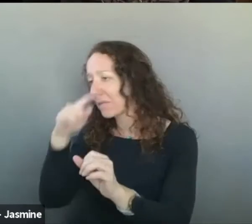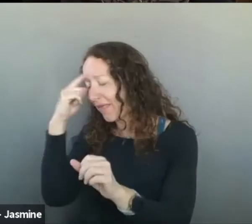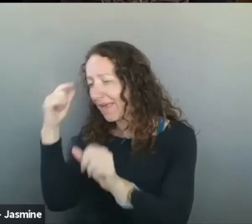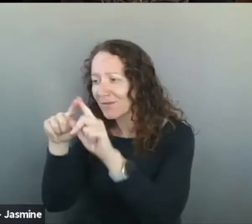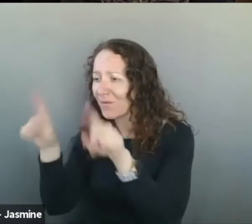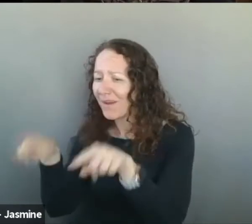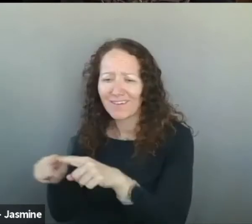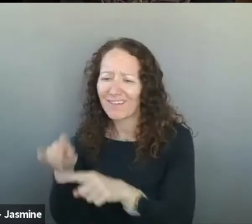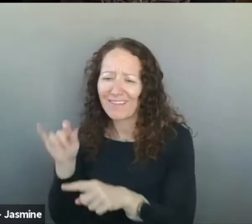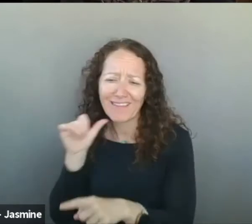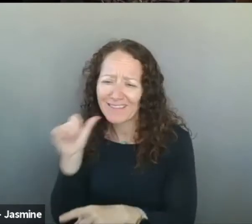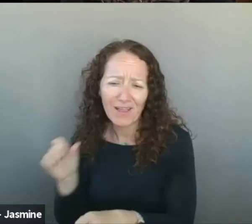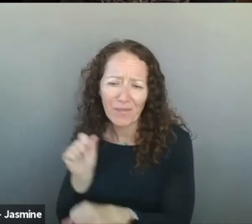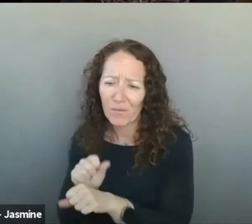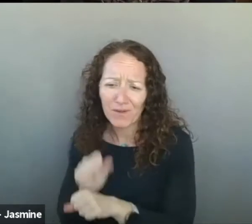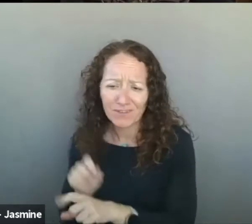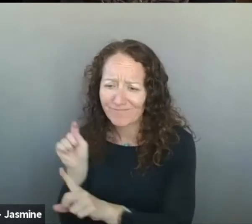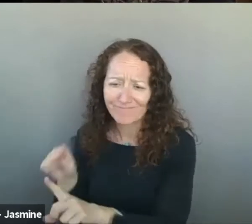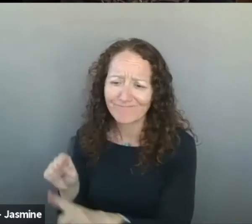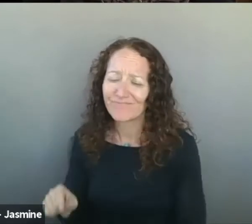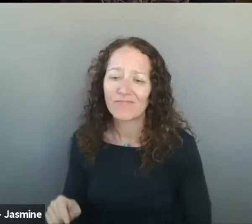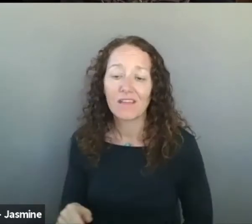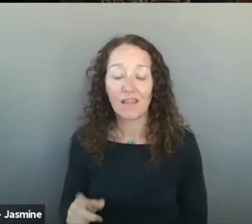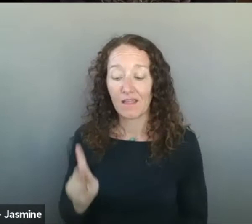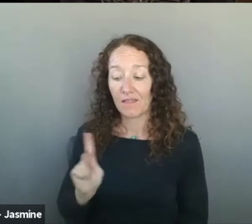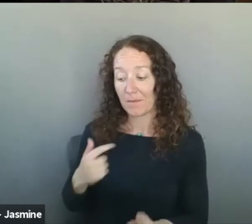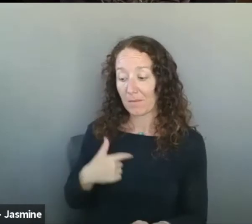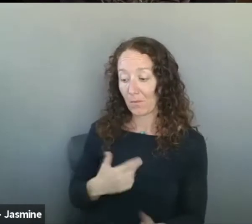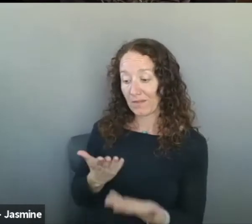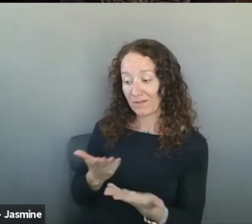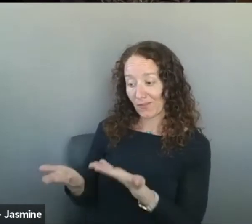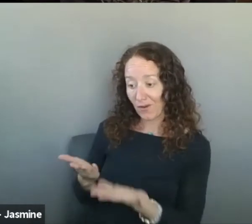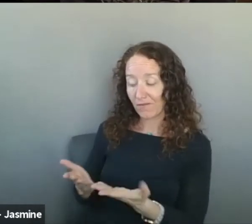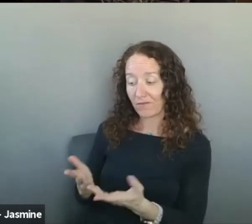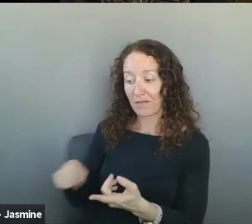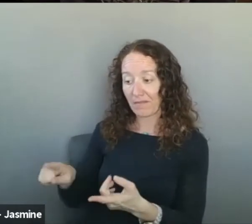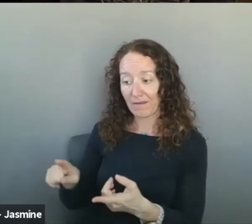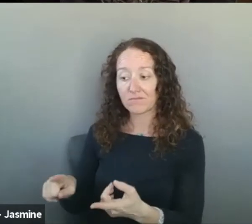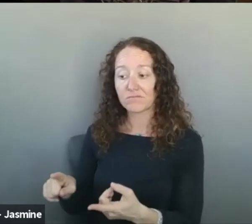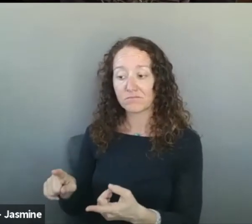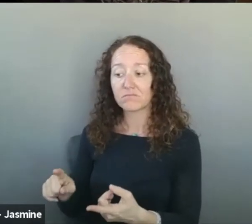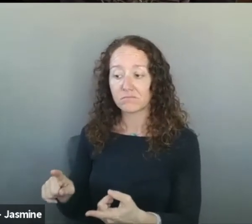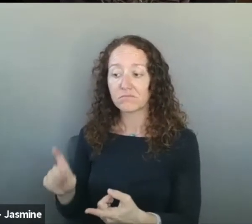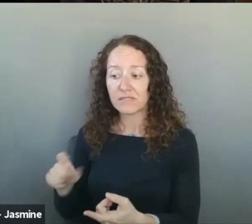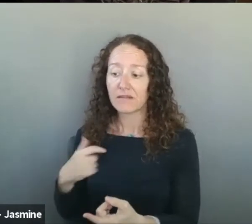Those we serve, those we're accountable to, are